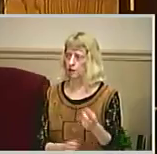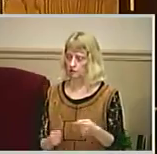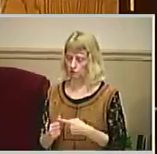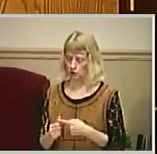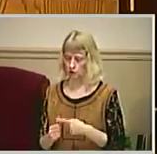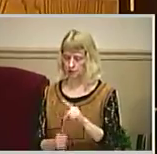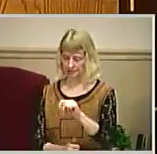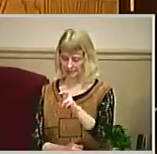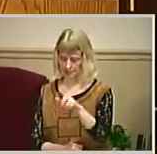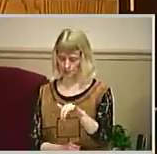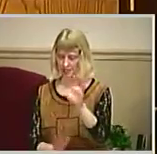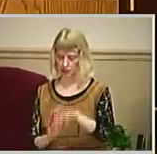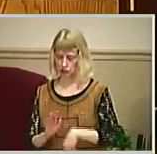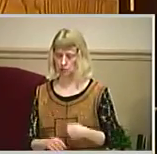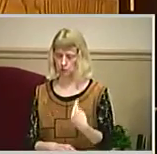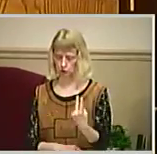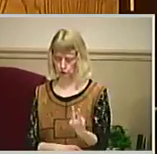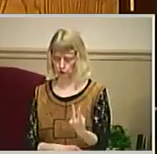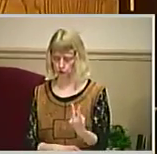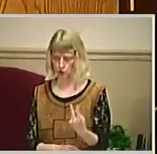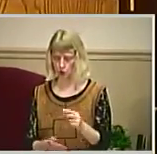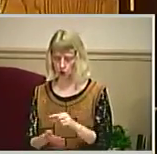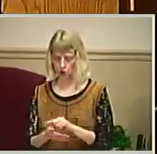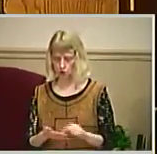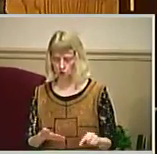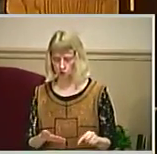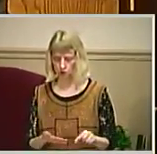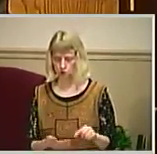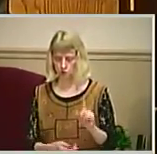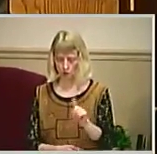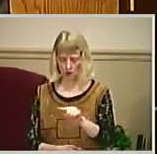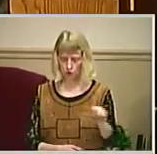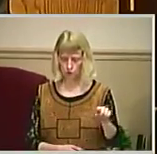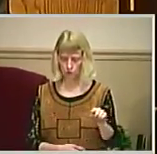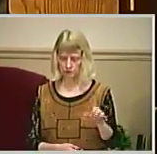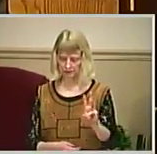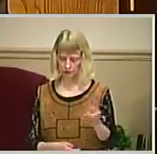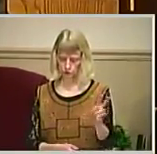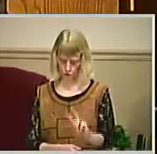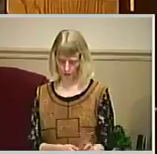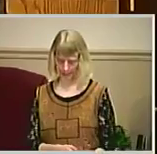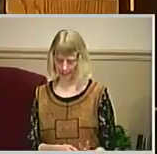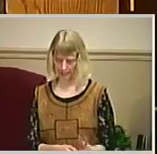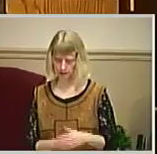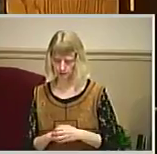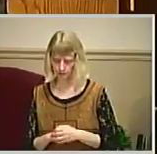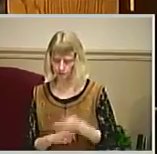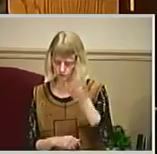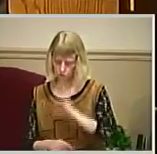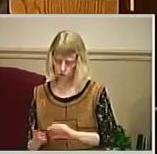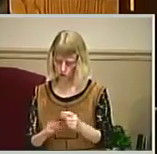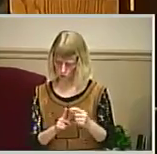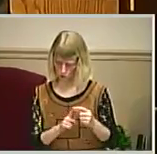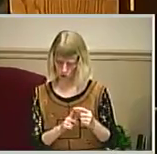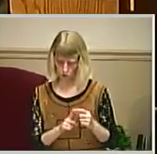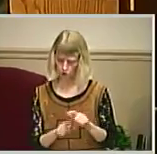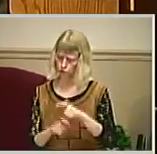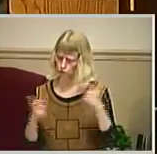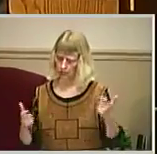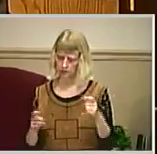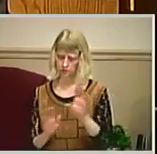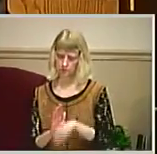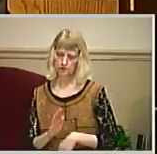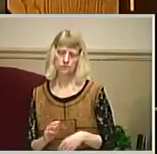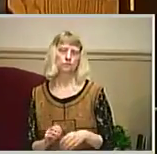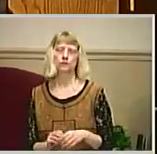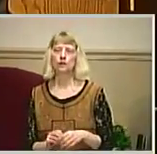Timothy, the second chapter, I'd like to read verses 1 through 6 of this great passage of God's Word. 1